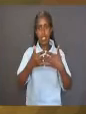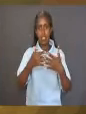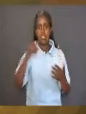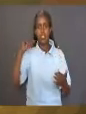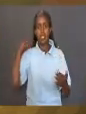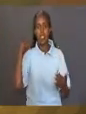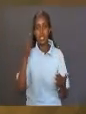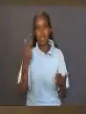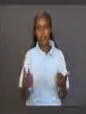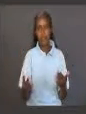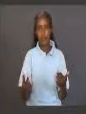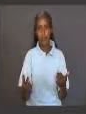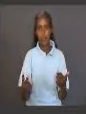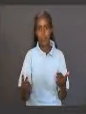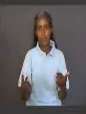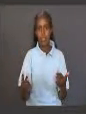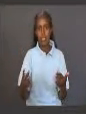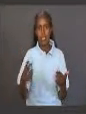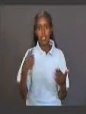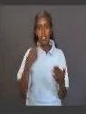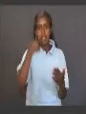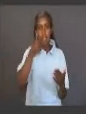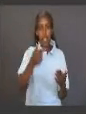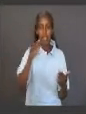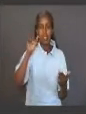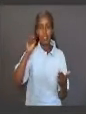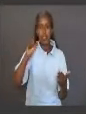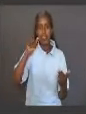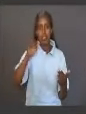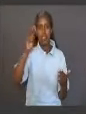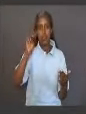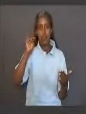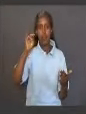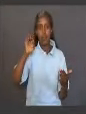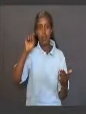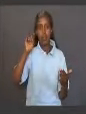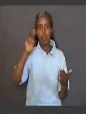other half. They are symmetrical.